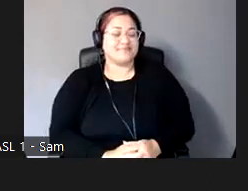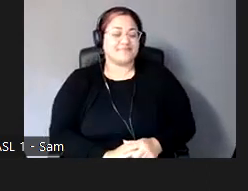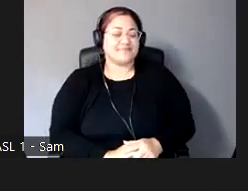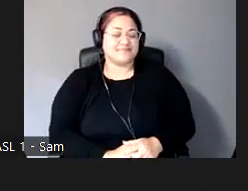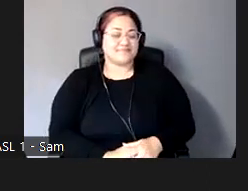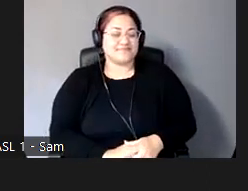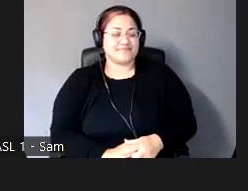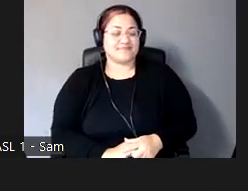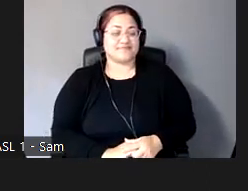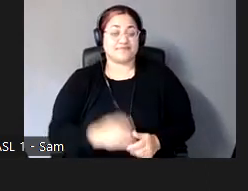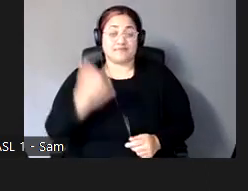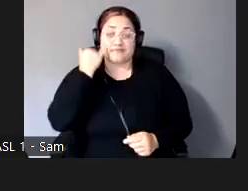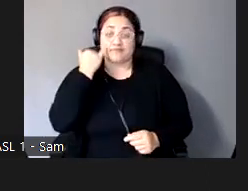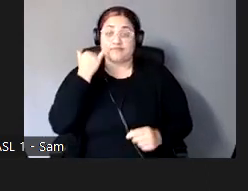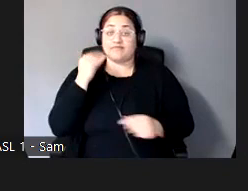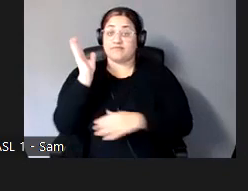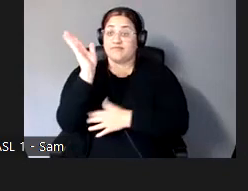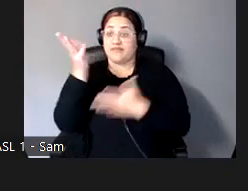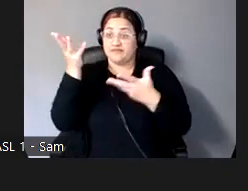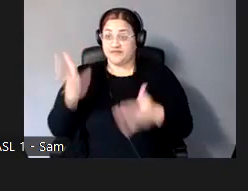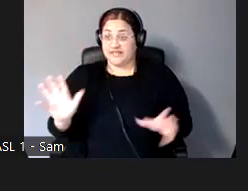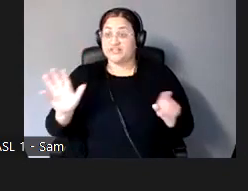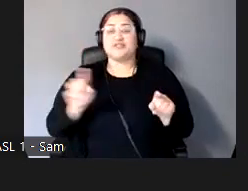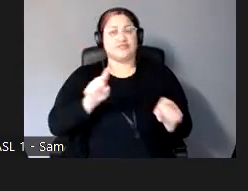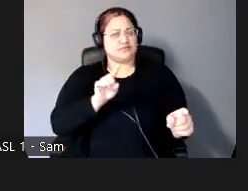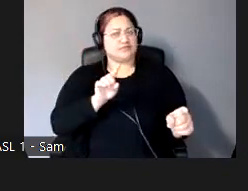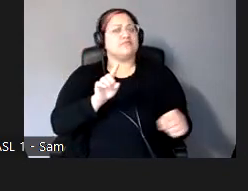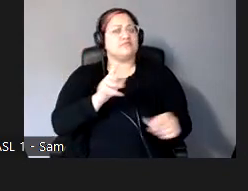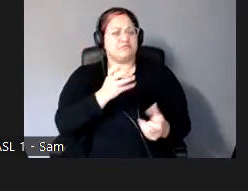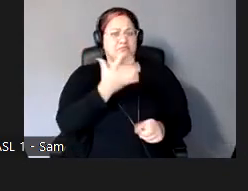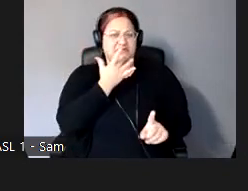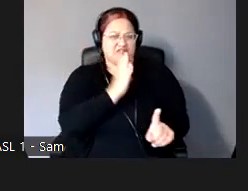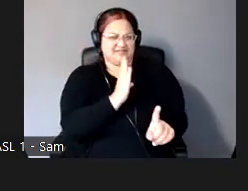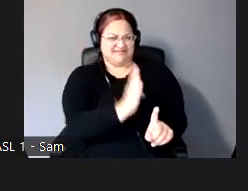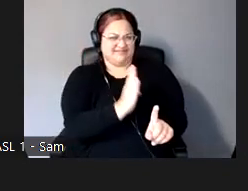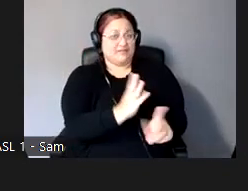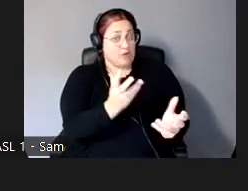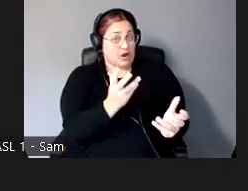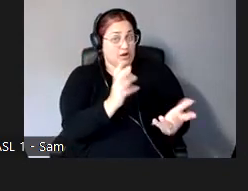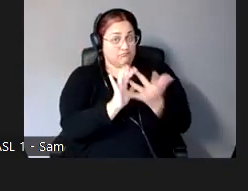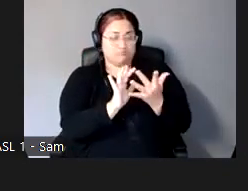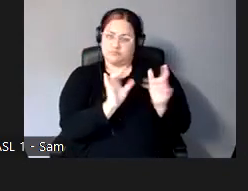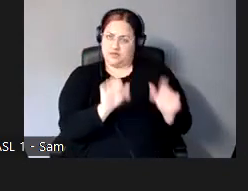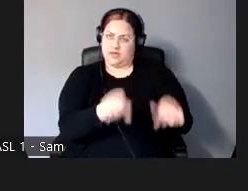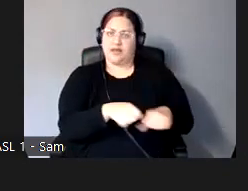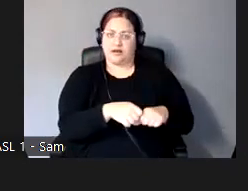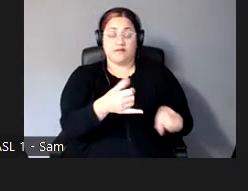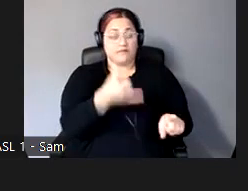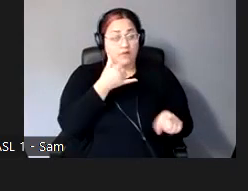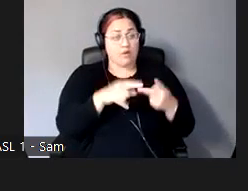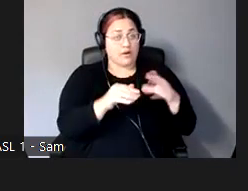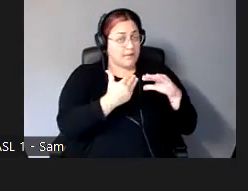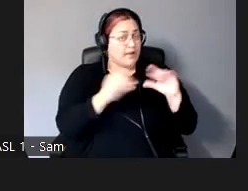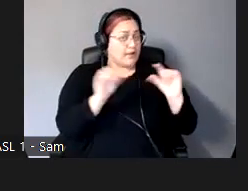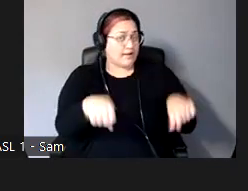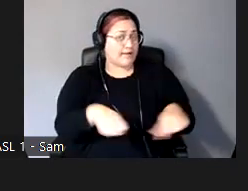with us after, you can reach out to us through telephone or email about any specific situation that you would